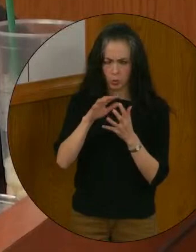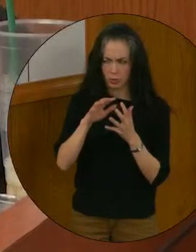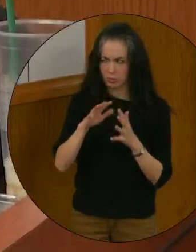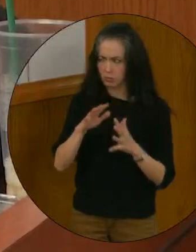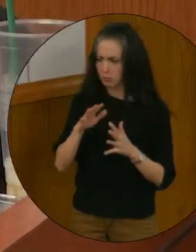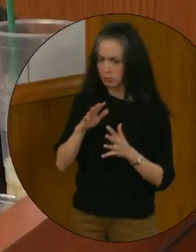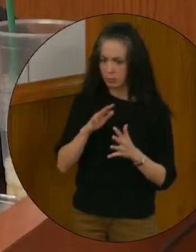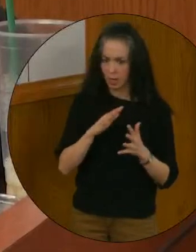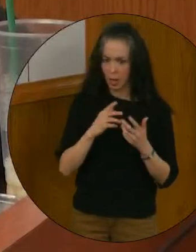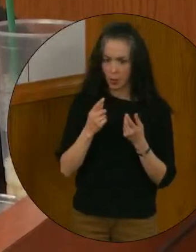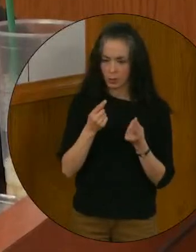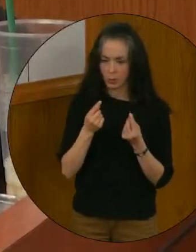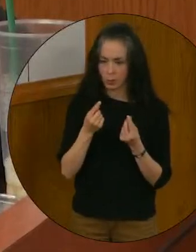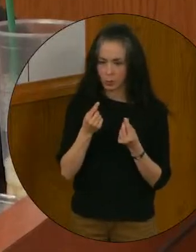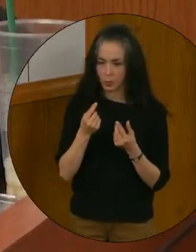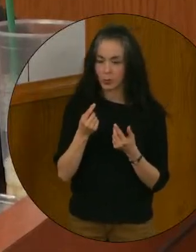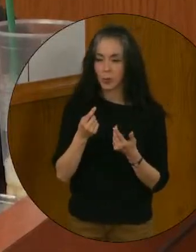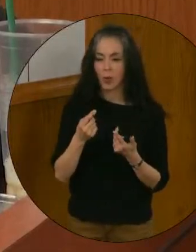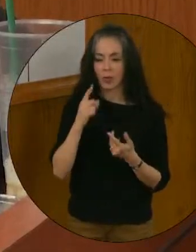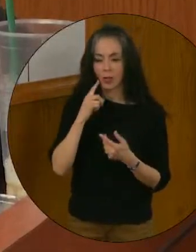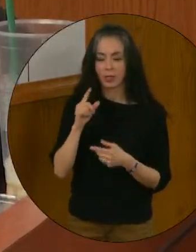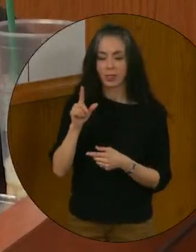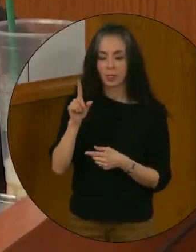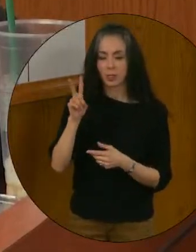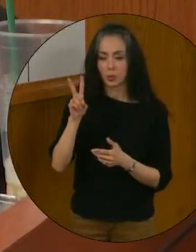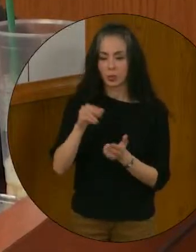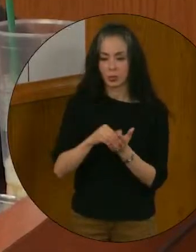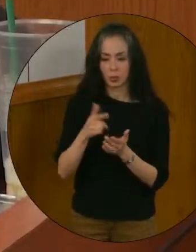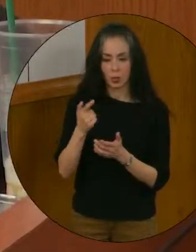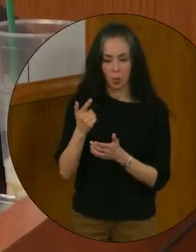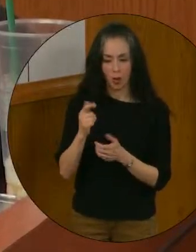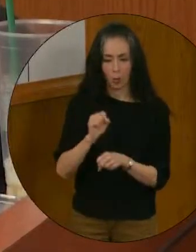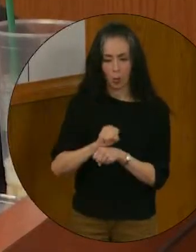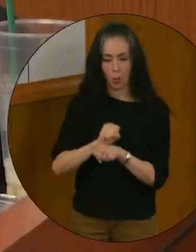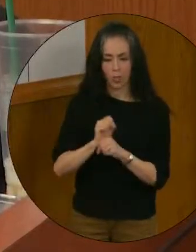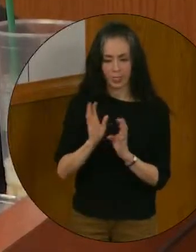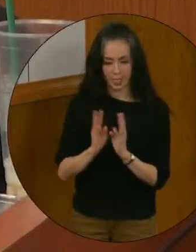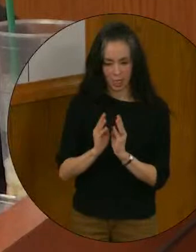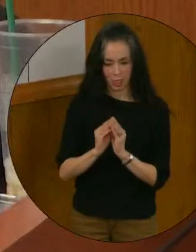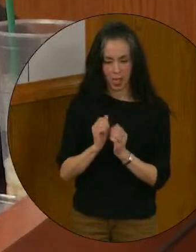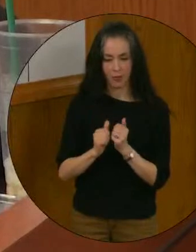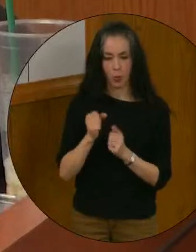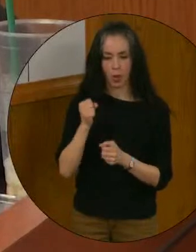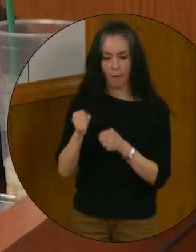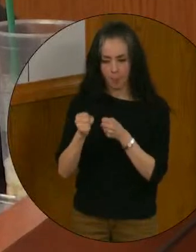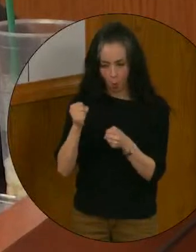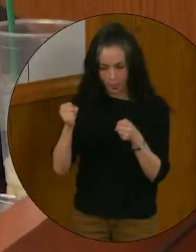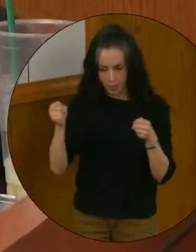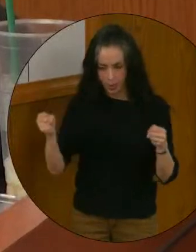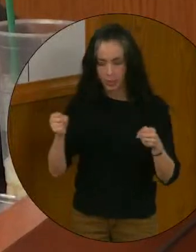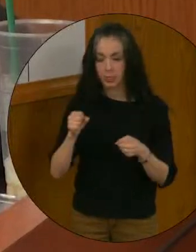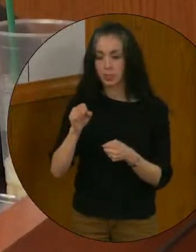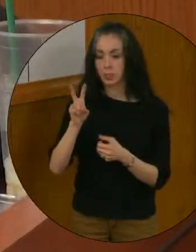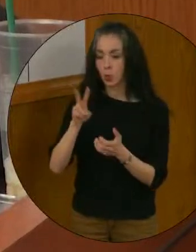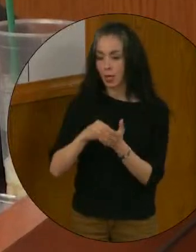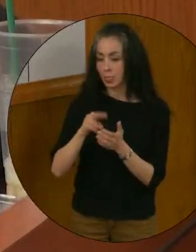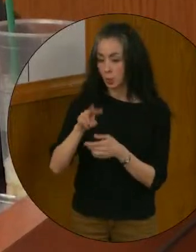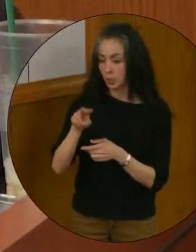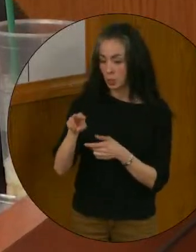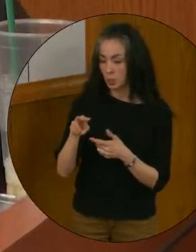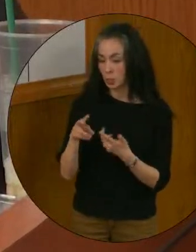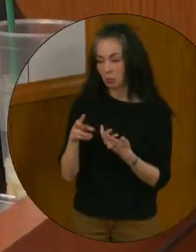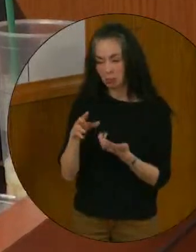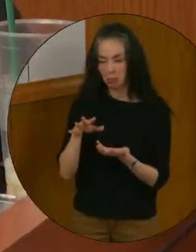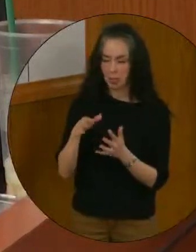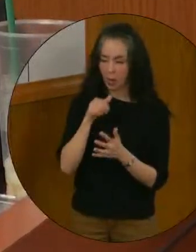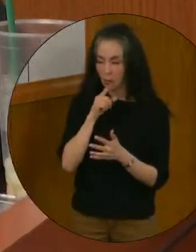be handled. So I think in 2021 it was a work session, everybody was appointed. 2022, not so much, but I also don't think any of